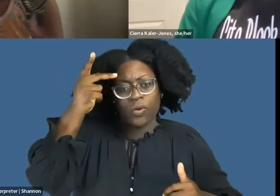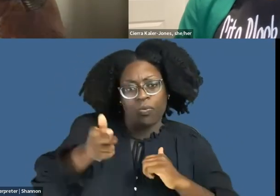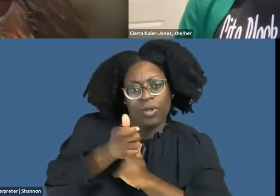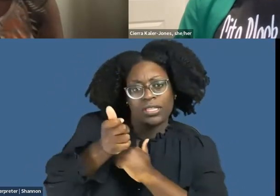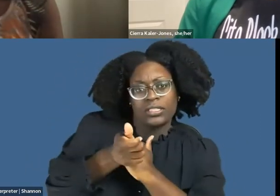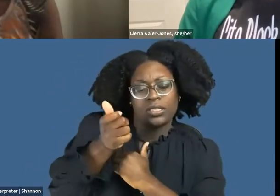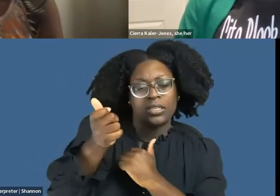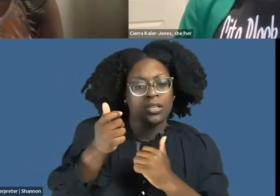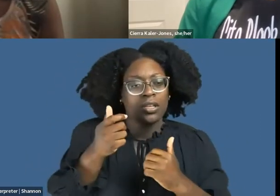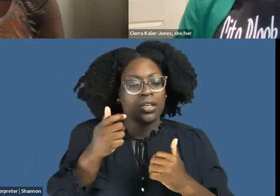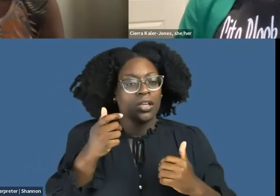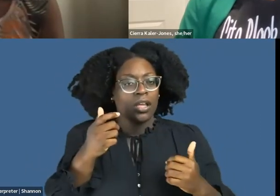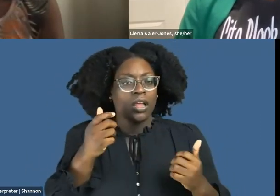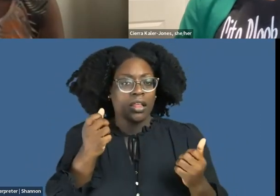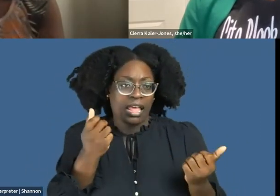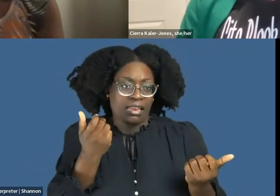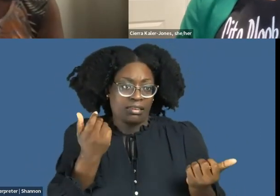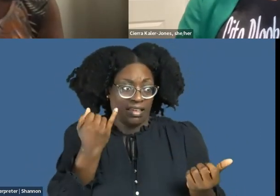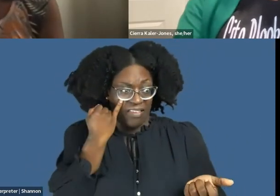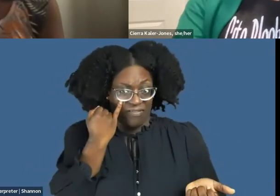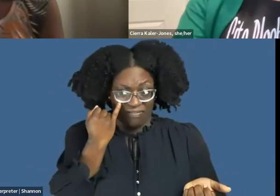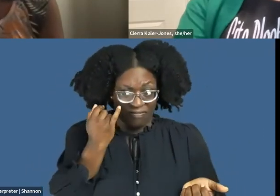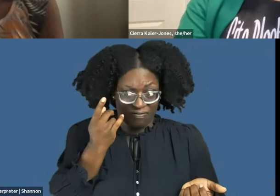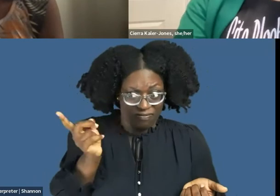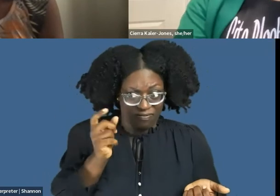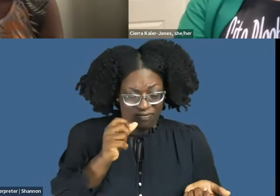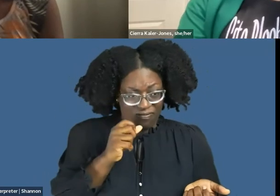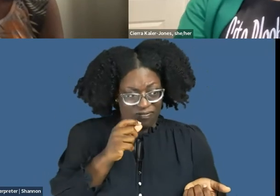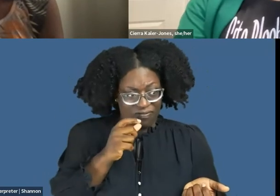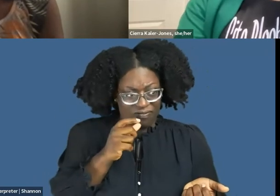movement that many of us know today.